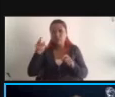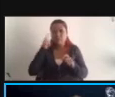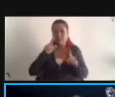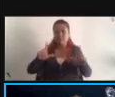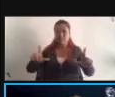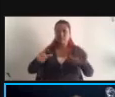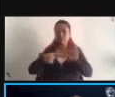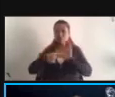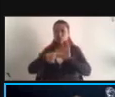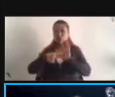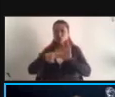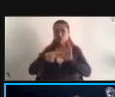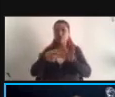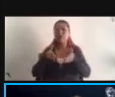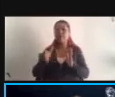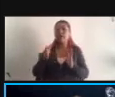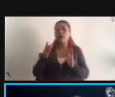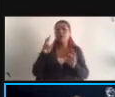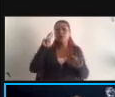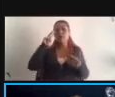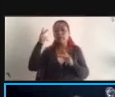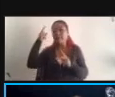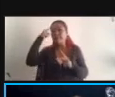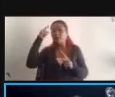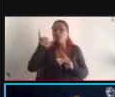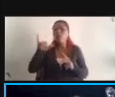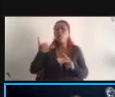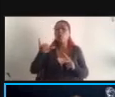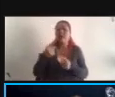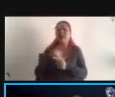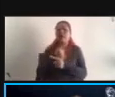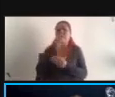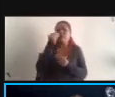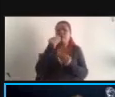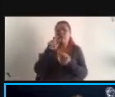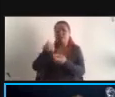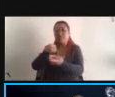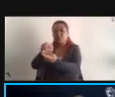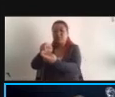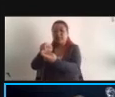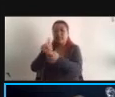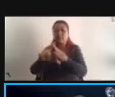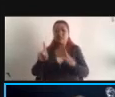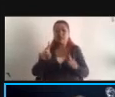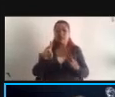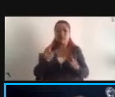getting very accurate information. It was precise, but very, very